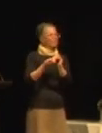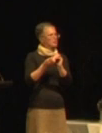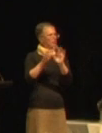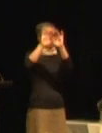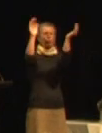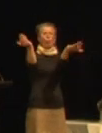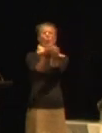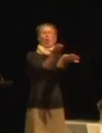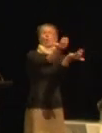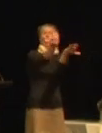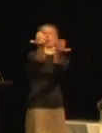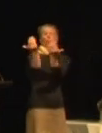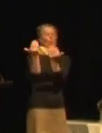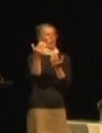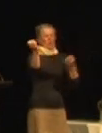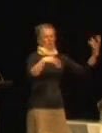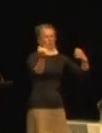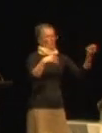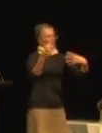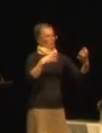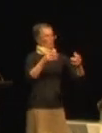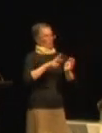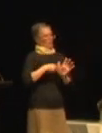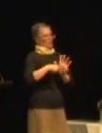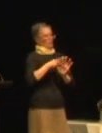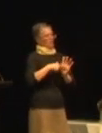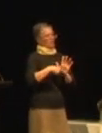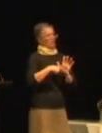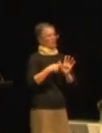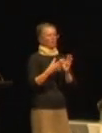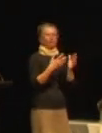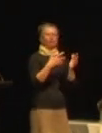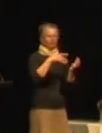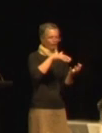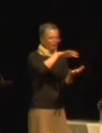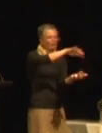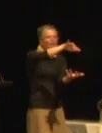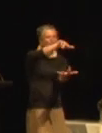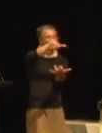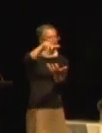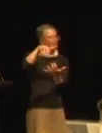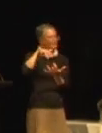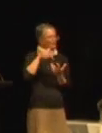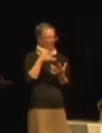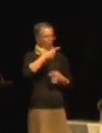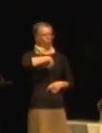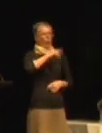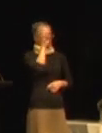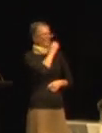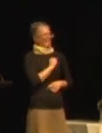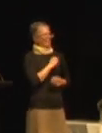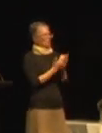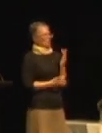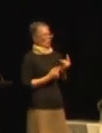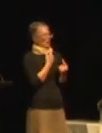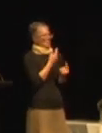world. And we have a great faith that that work is happening, that those storytellers are there, but they can't find